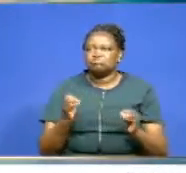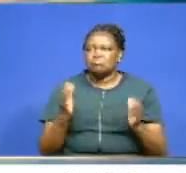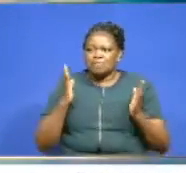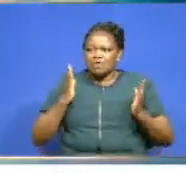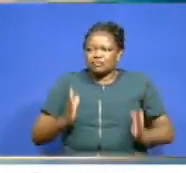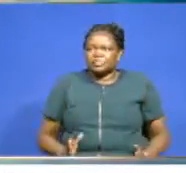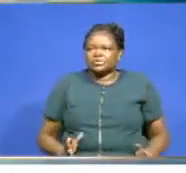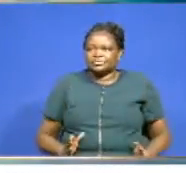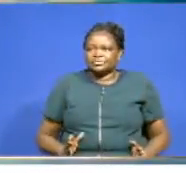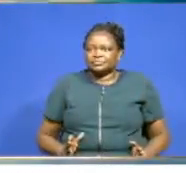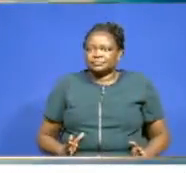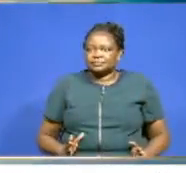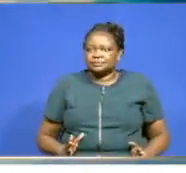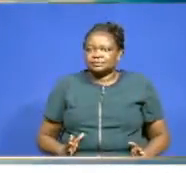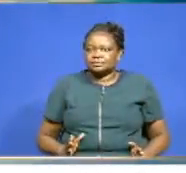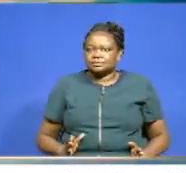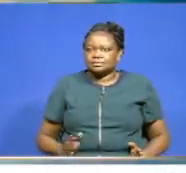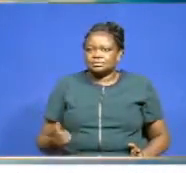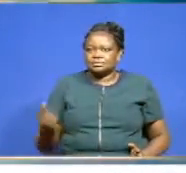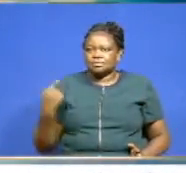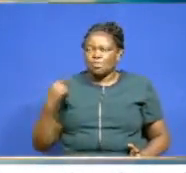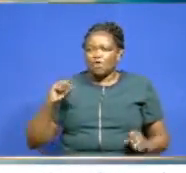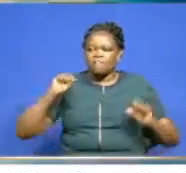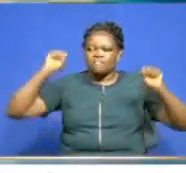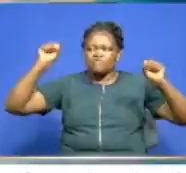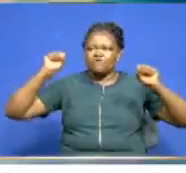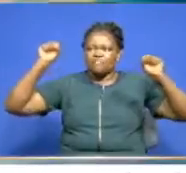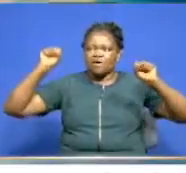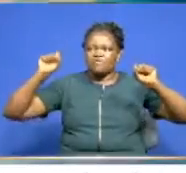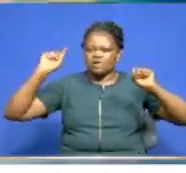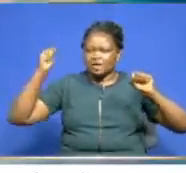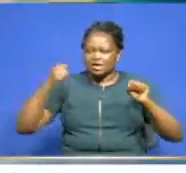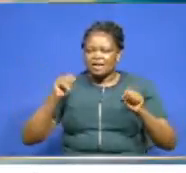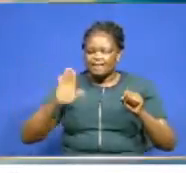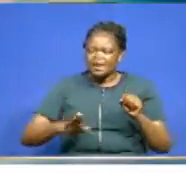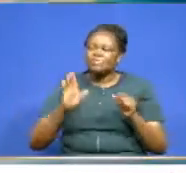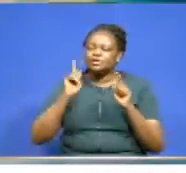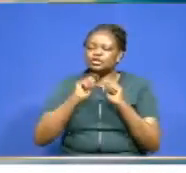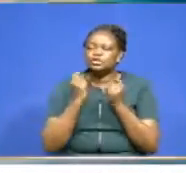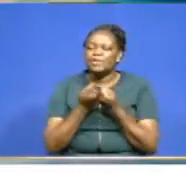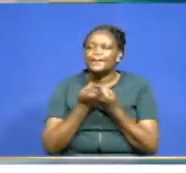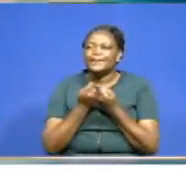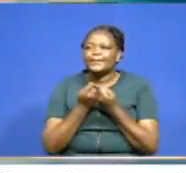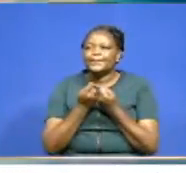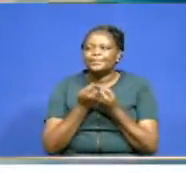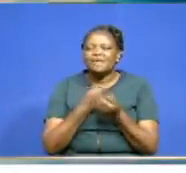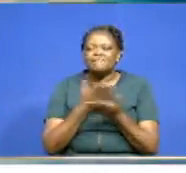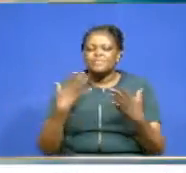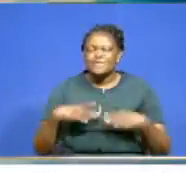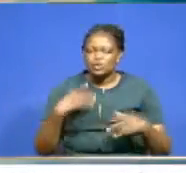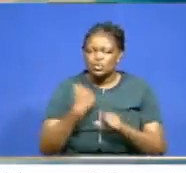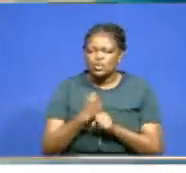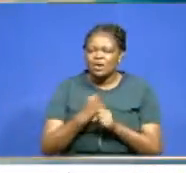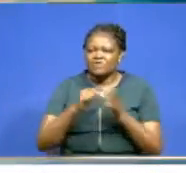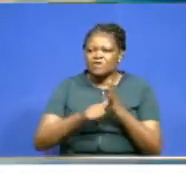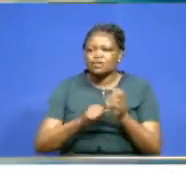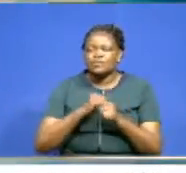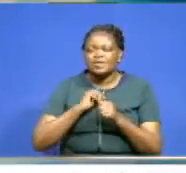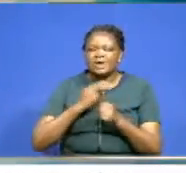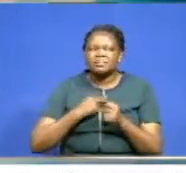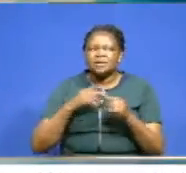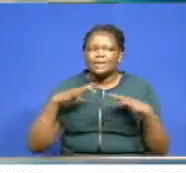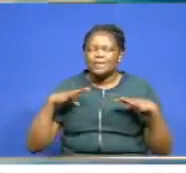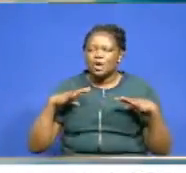personally, yeah, I'm a number one fan of Kenyan Morans. True. And every one of them did their best to make us proud.